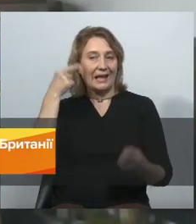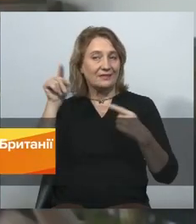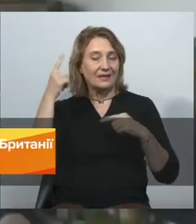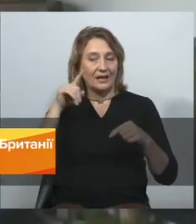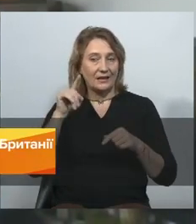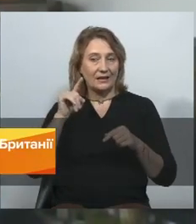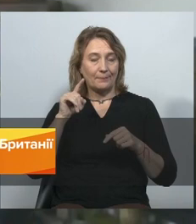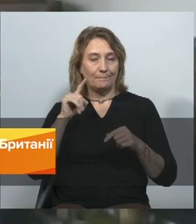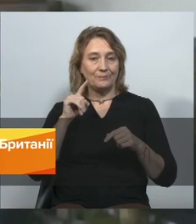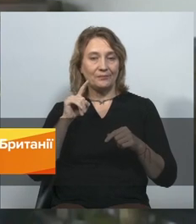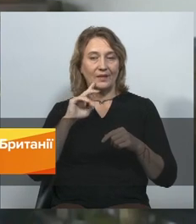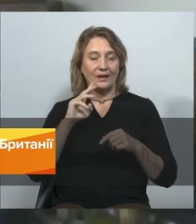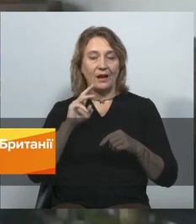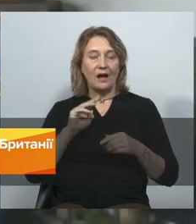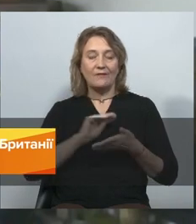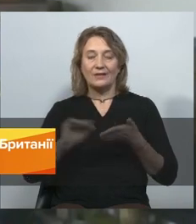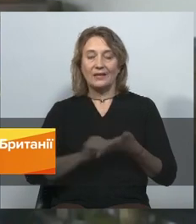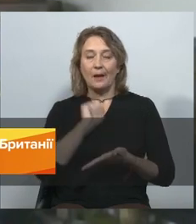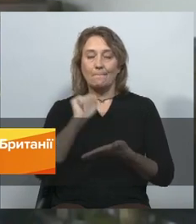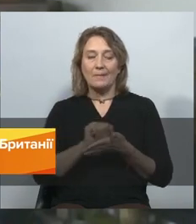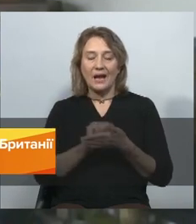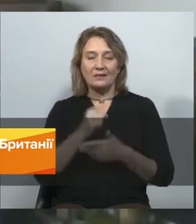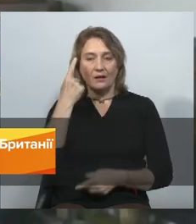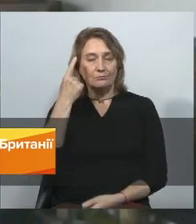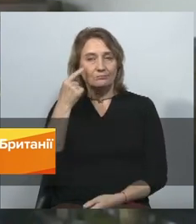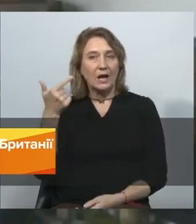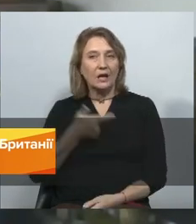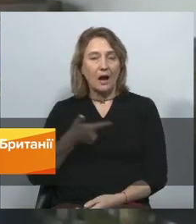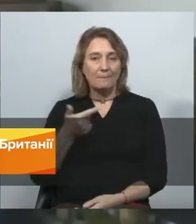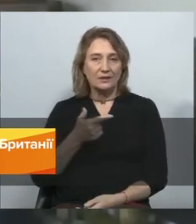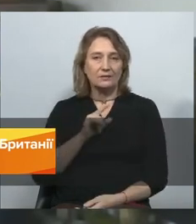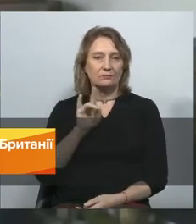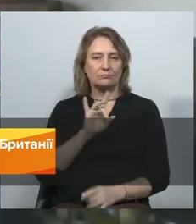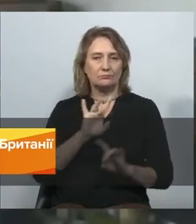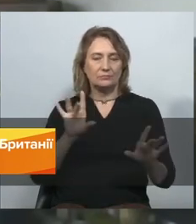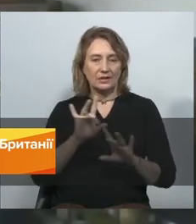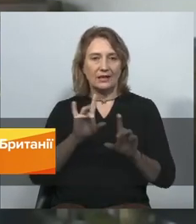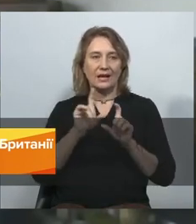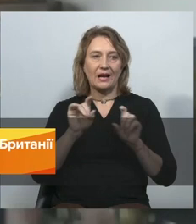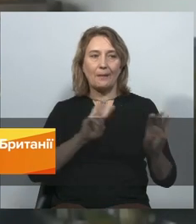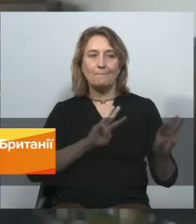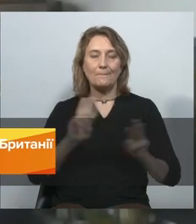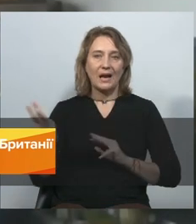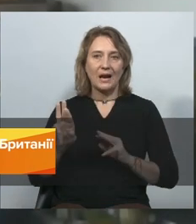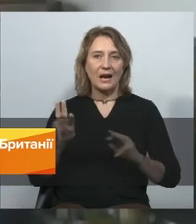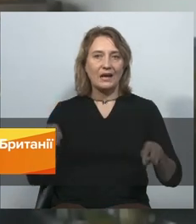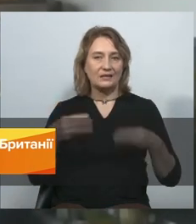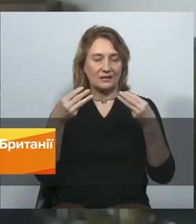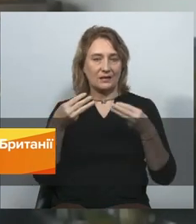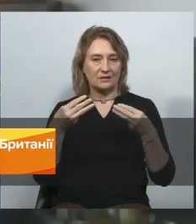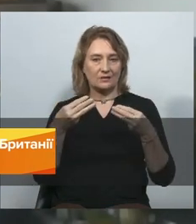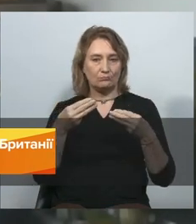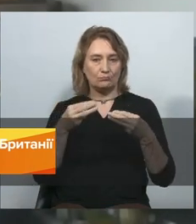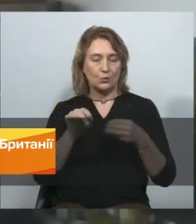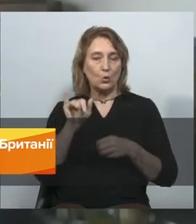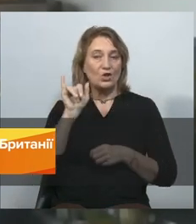broad range of subjects. But the problem is that it's really a universal issue. It's something that we have a huge problems with